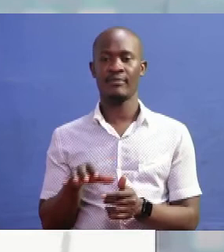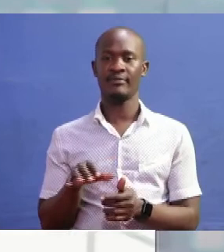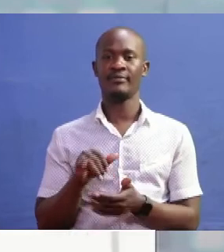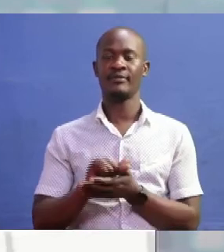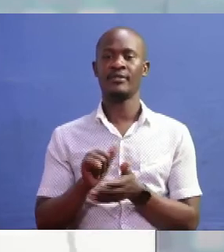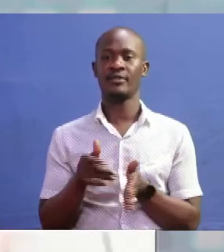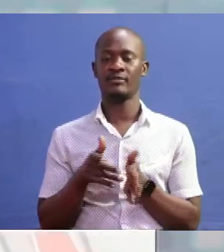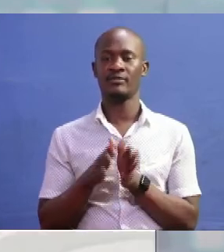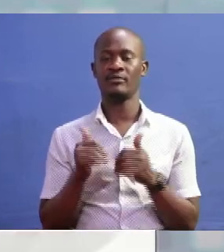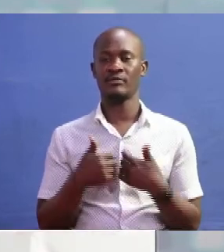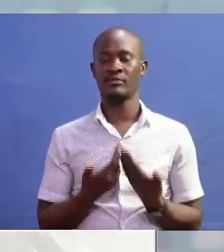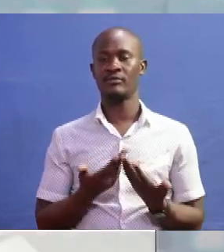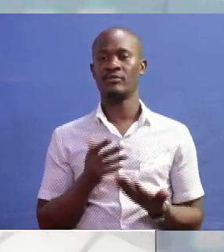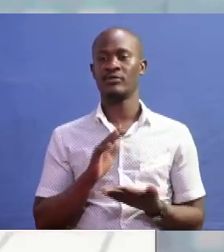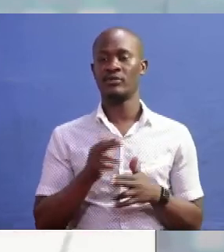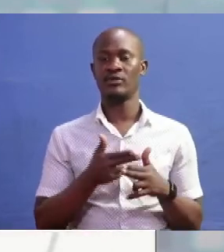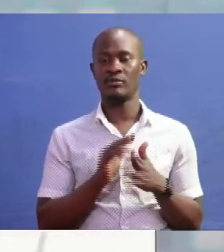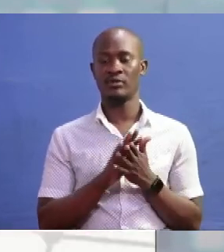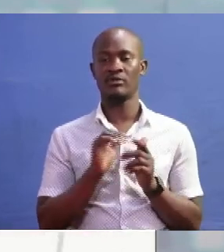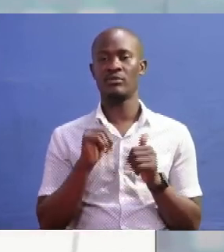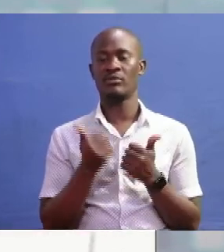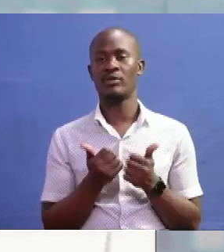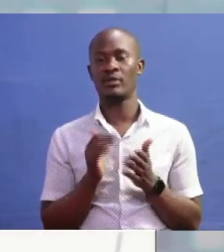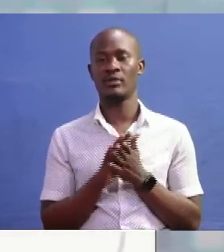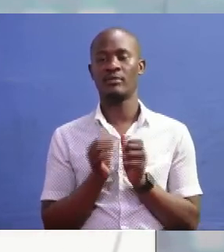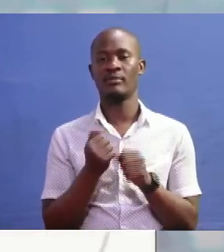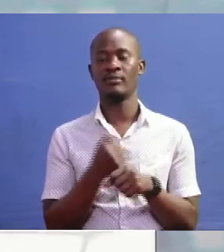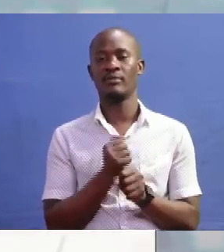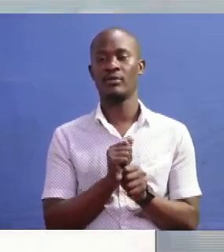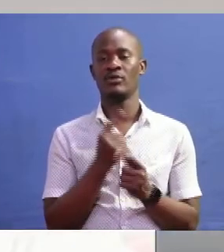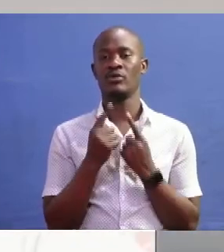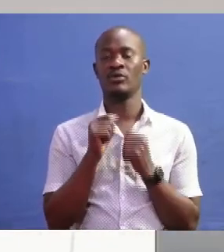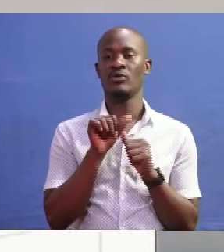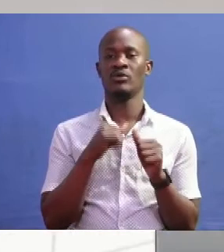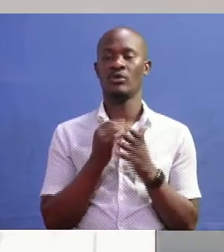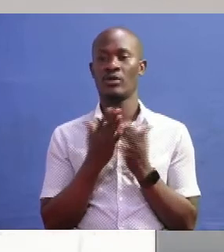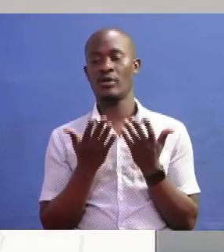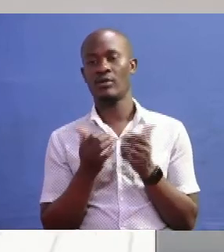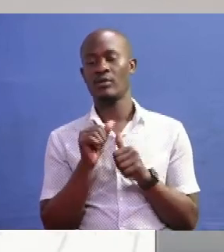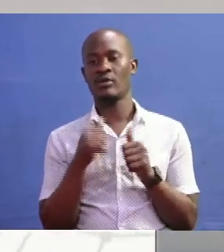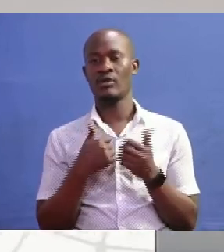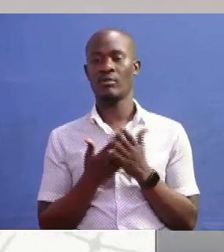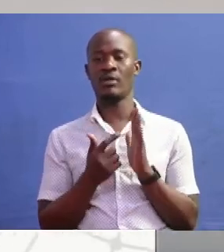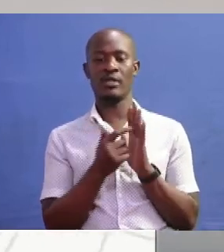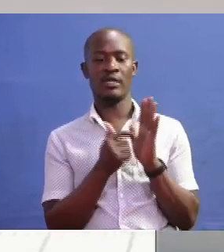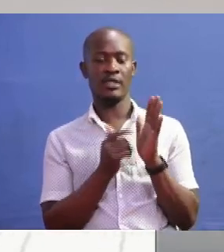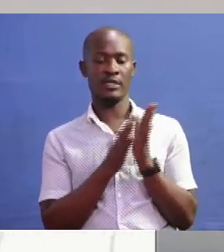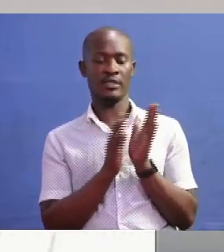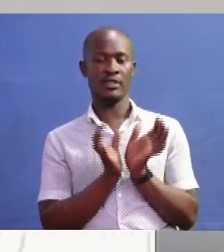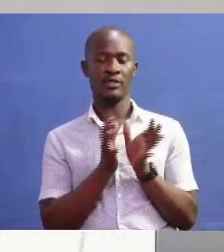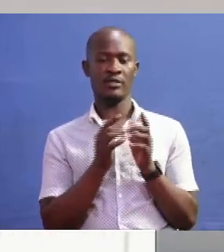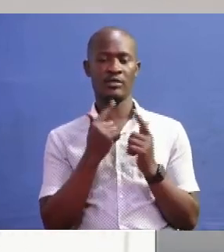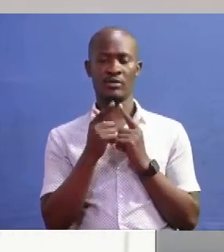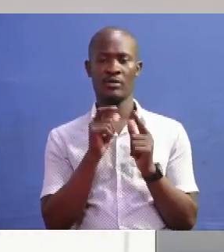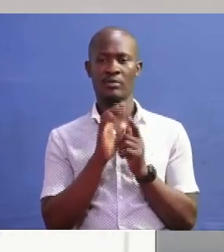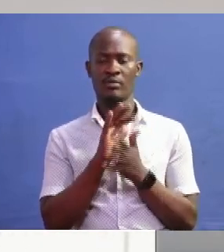way at least your portfolio will be well diversified. You also mentioned something about listing companies. Tell us